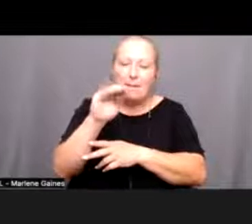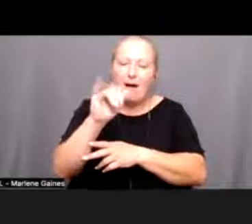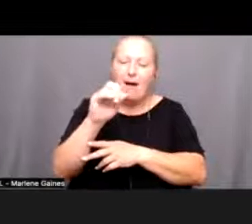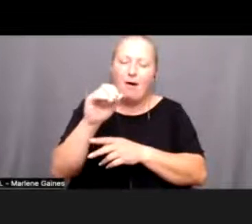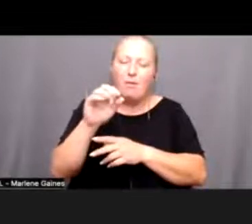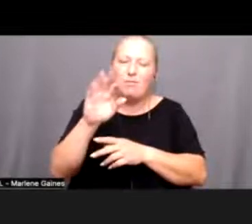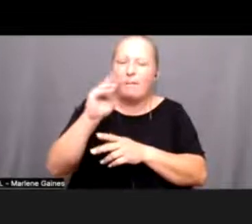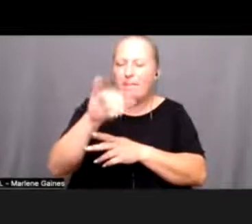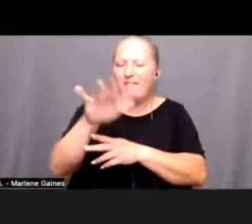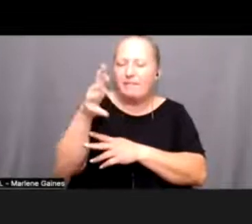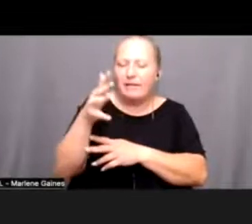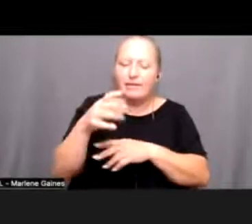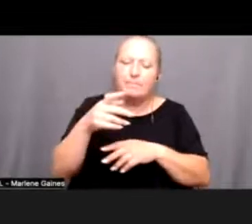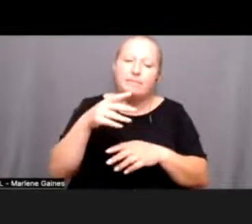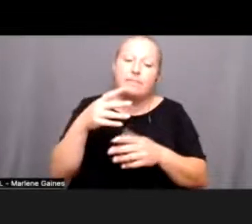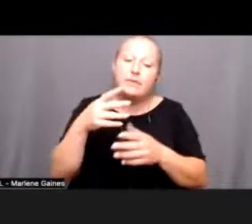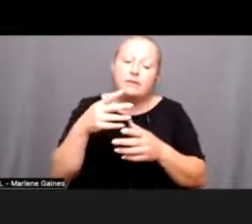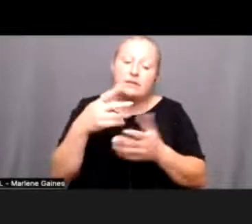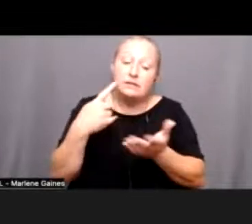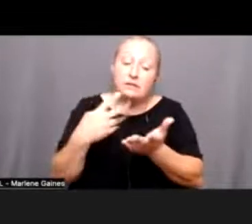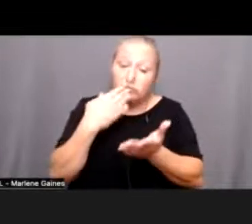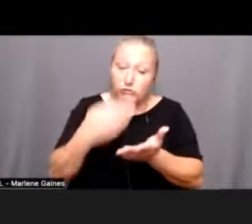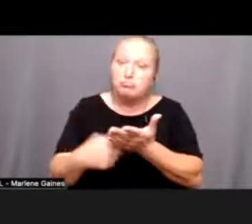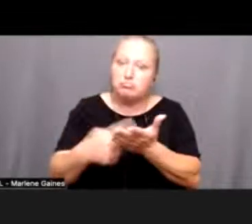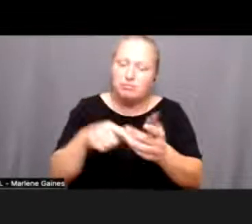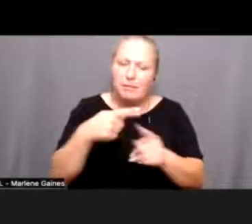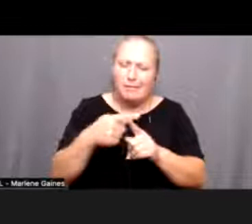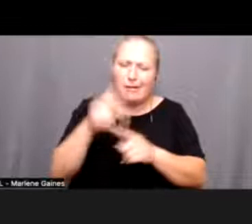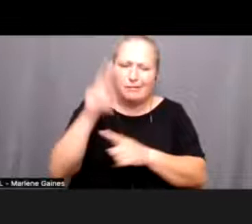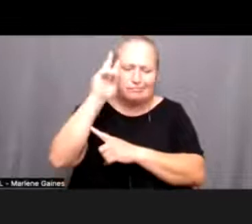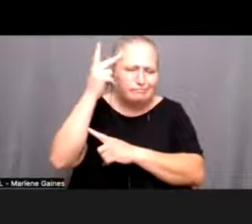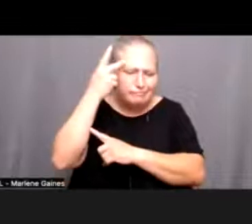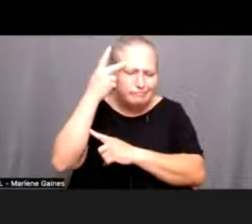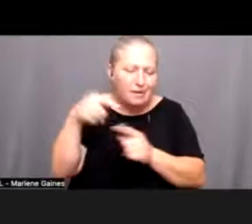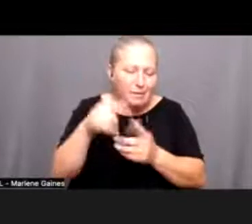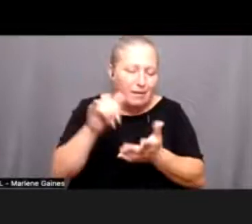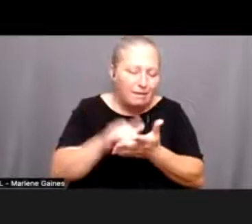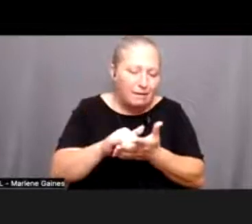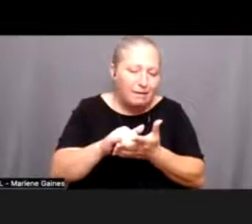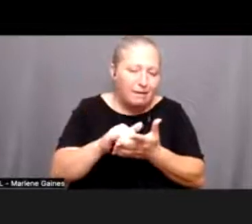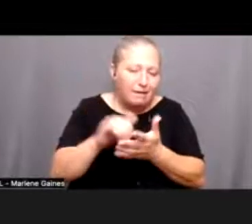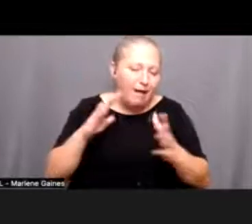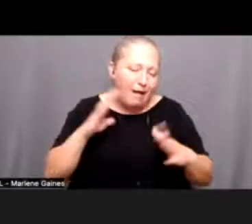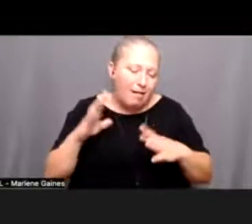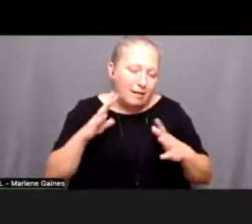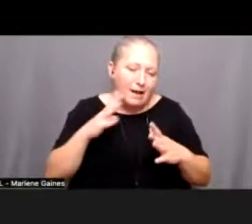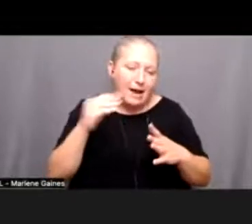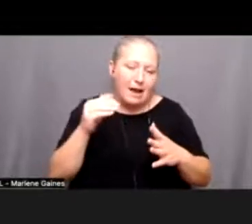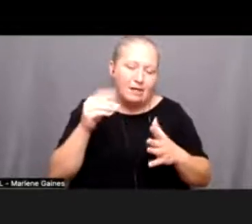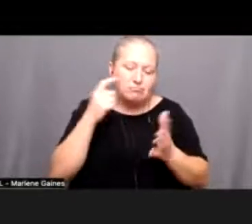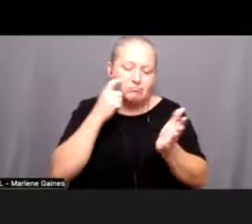good conversations about the sometimes misconceptions about these sort of holidays and these